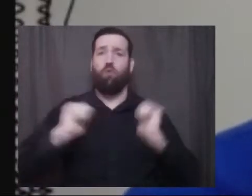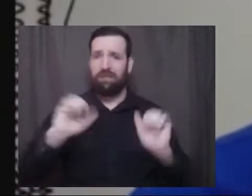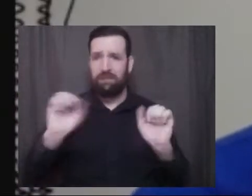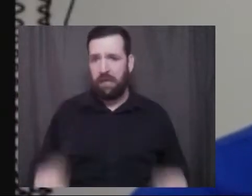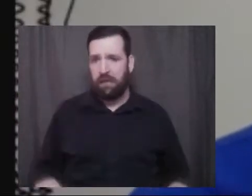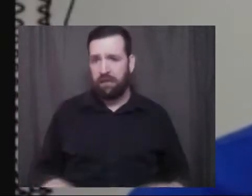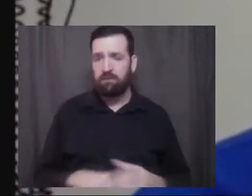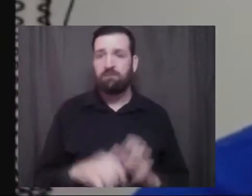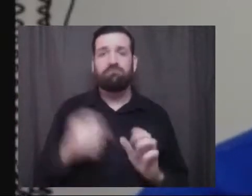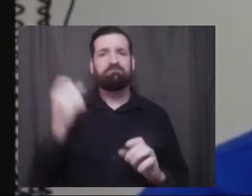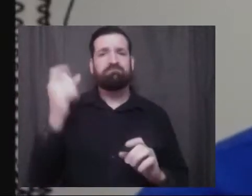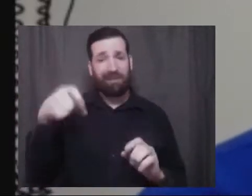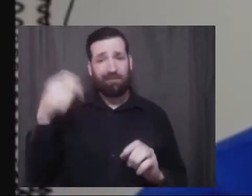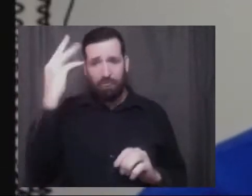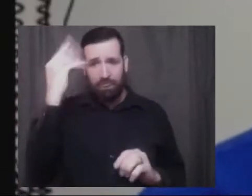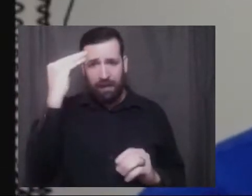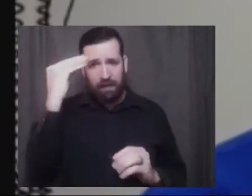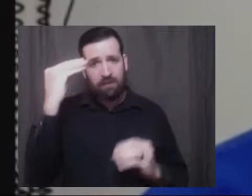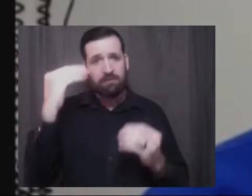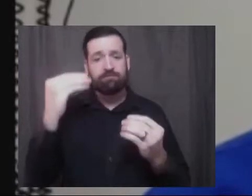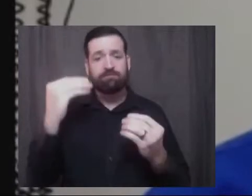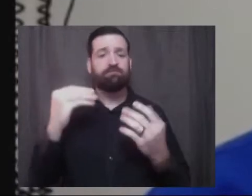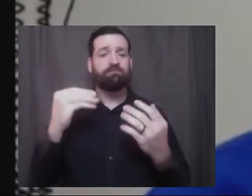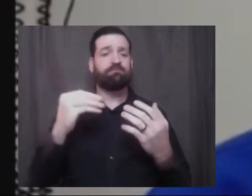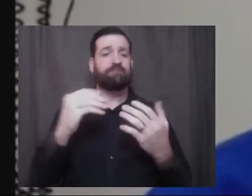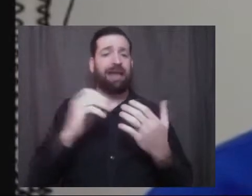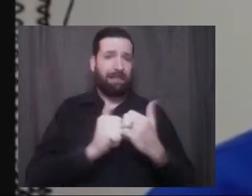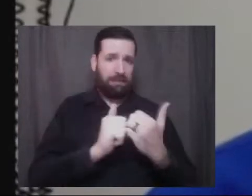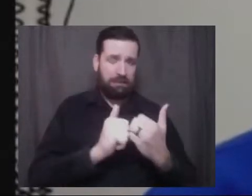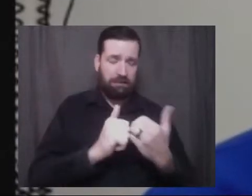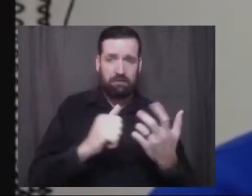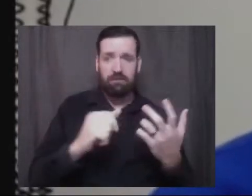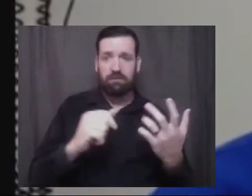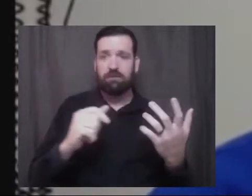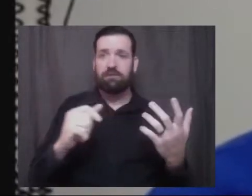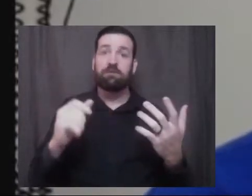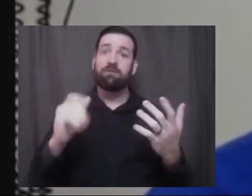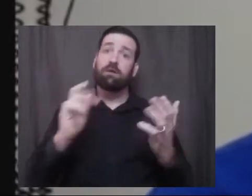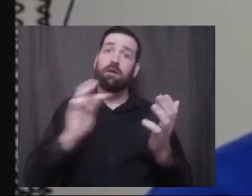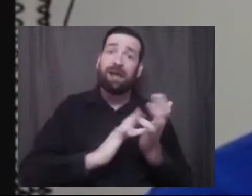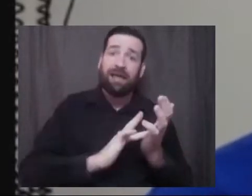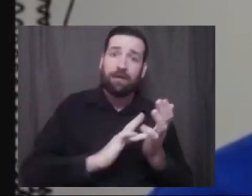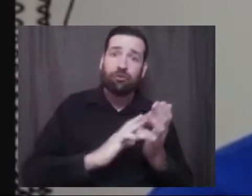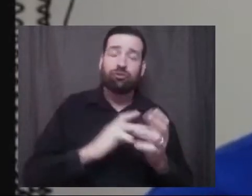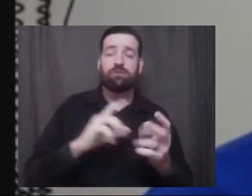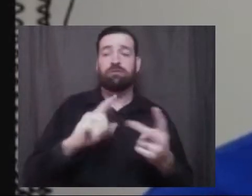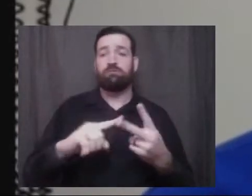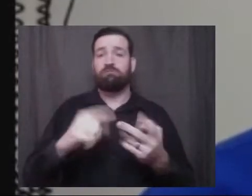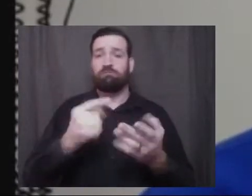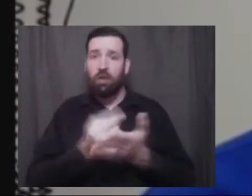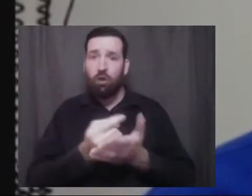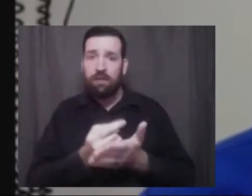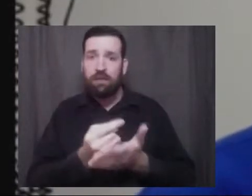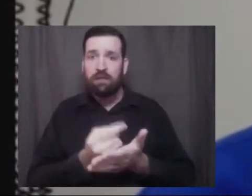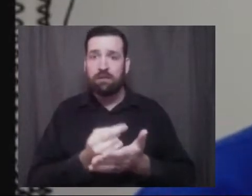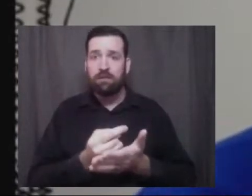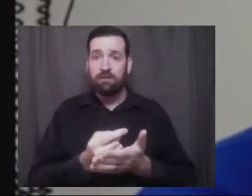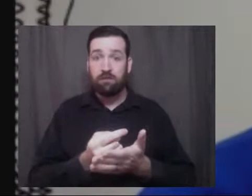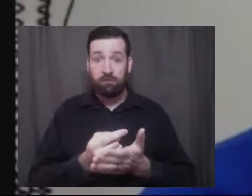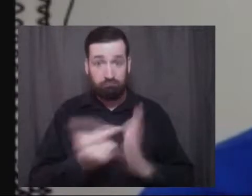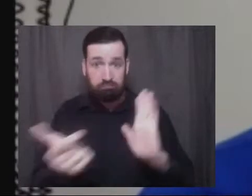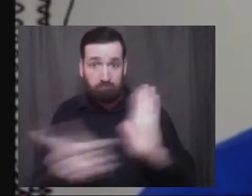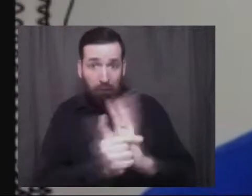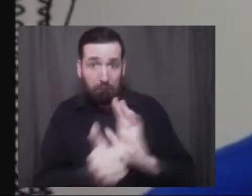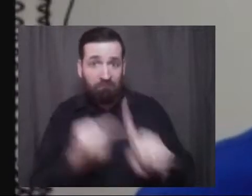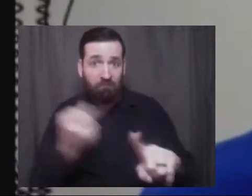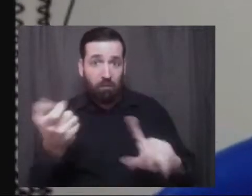think about with athletes as far as medications or therapies you may try, whether they're banned by the